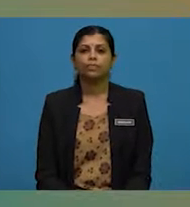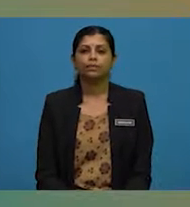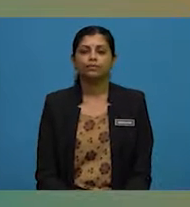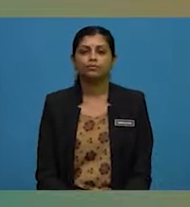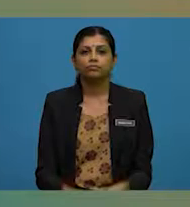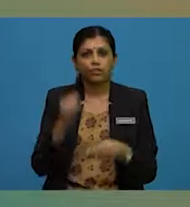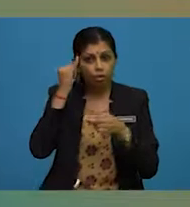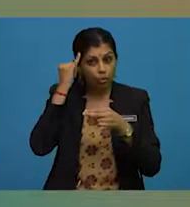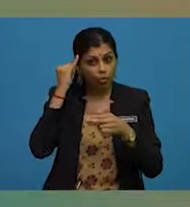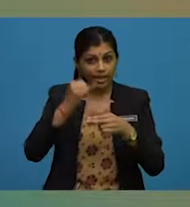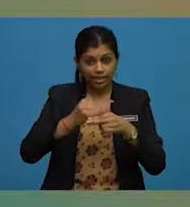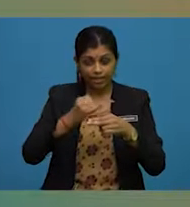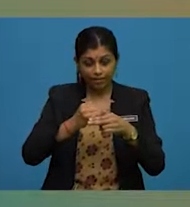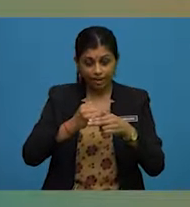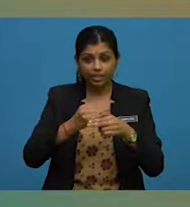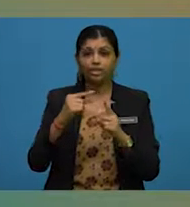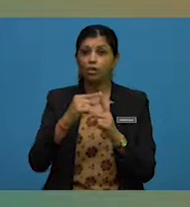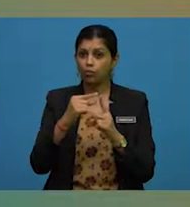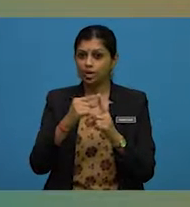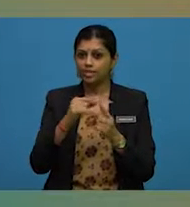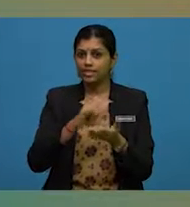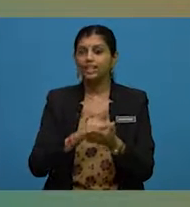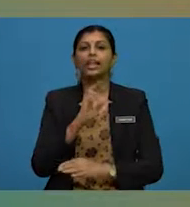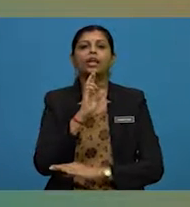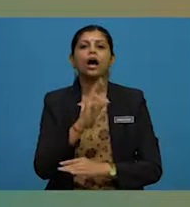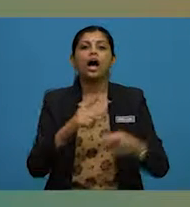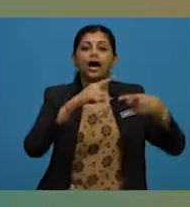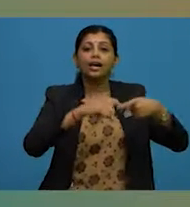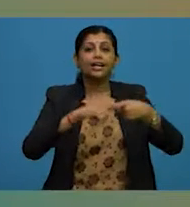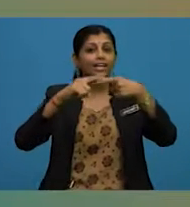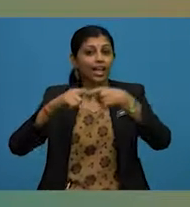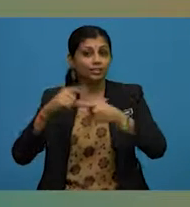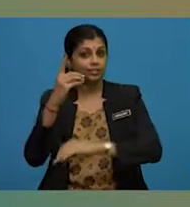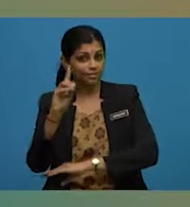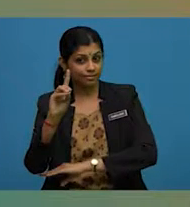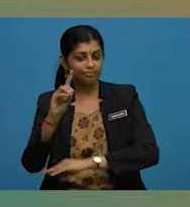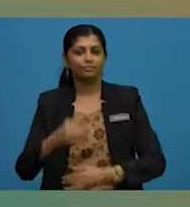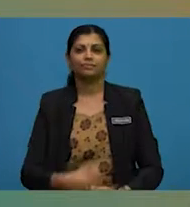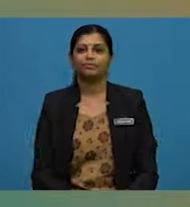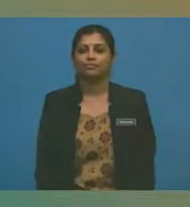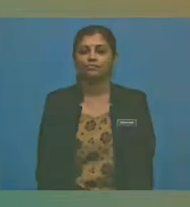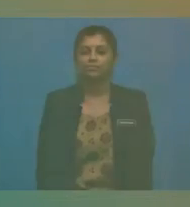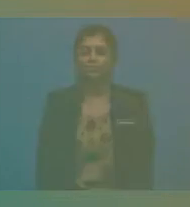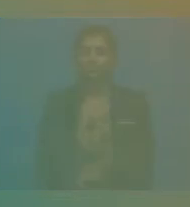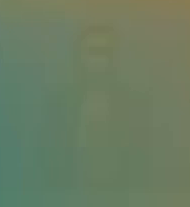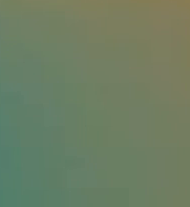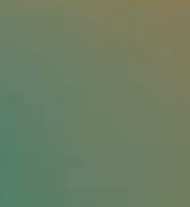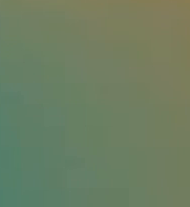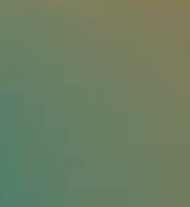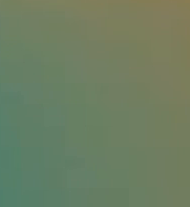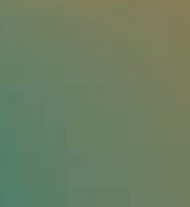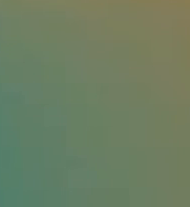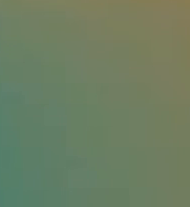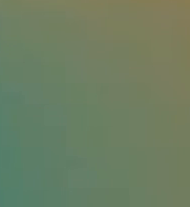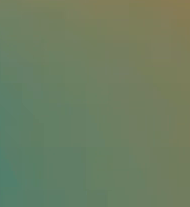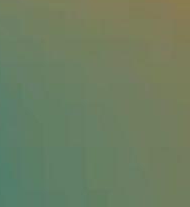To identify the main idea of the paragraph, try to identify or look for